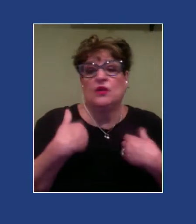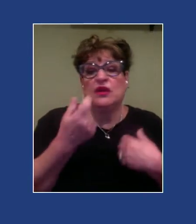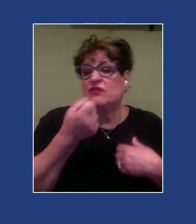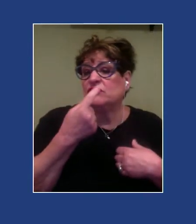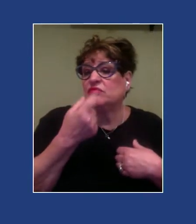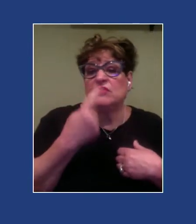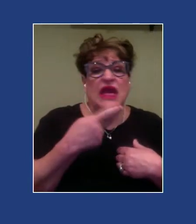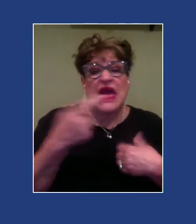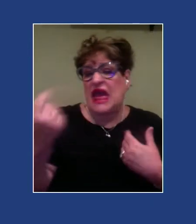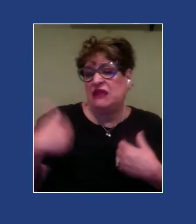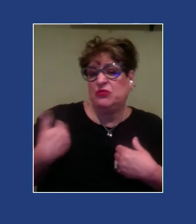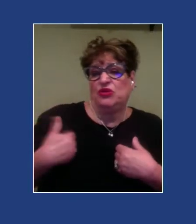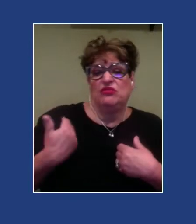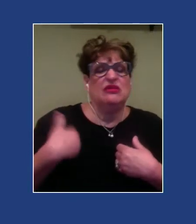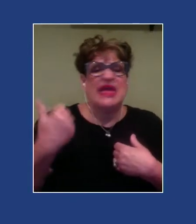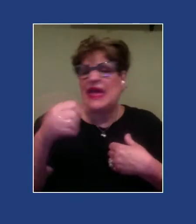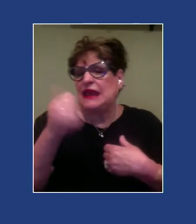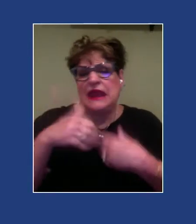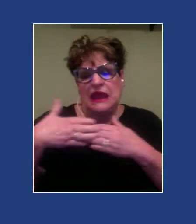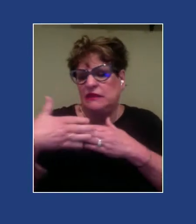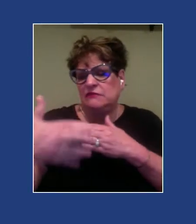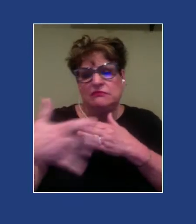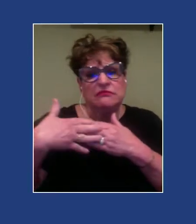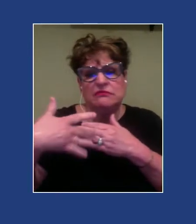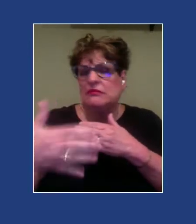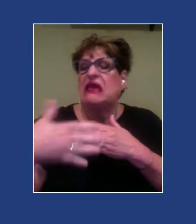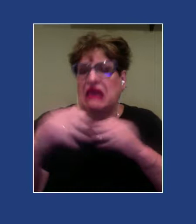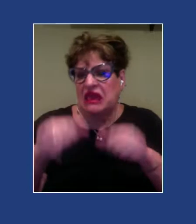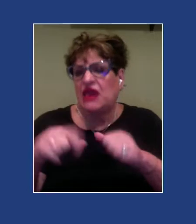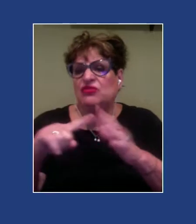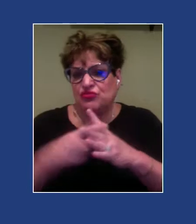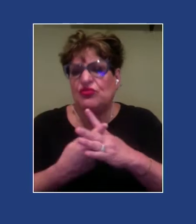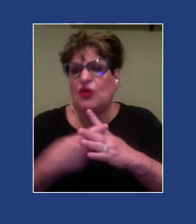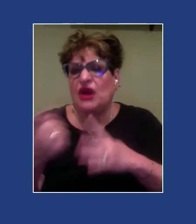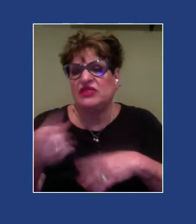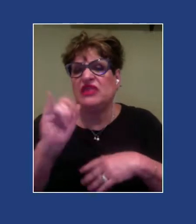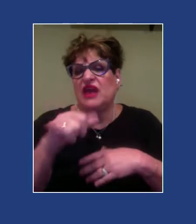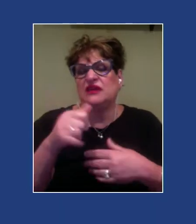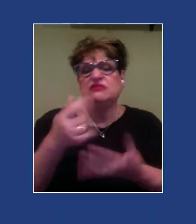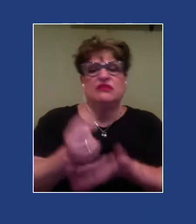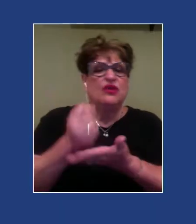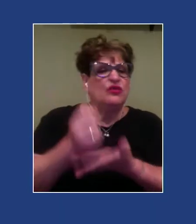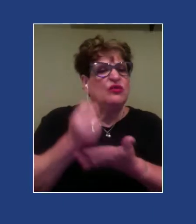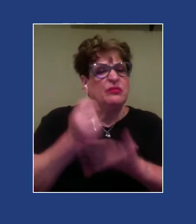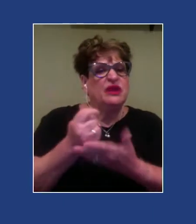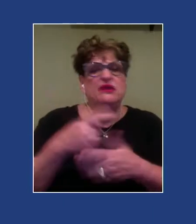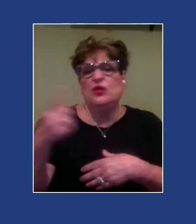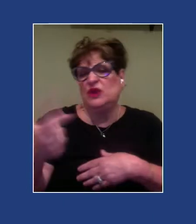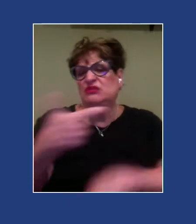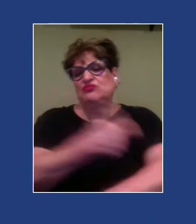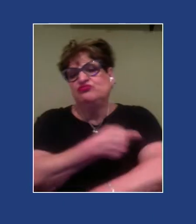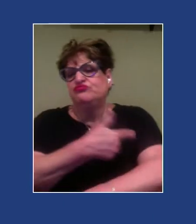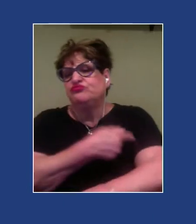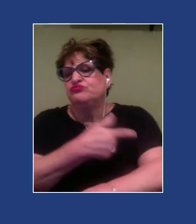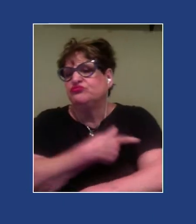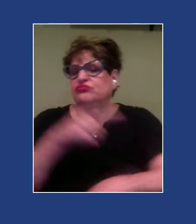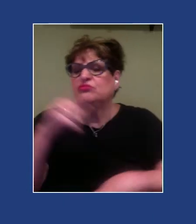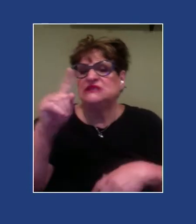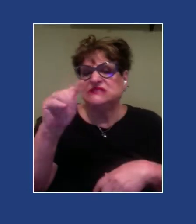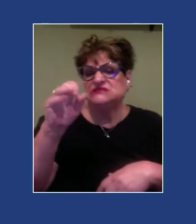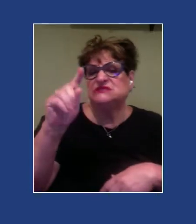any stage in adolescence or adulthood can initiate gender-affirming hormone therapy with either testosterone or